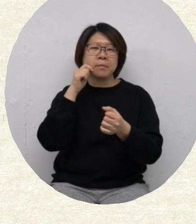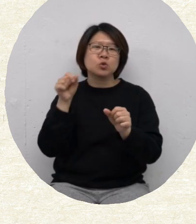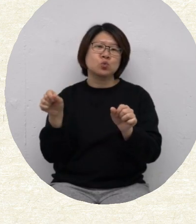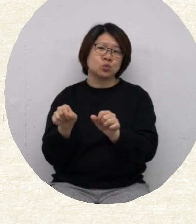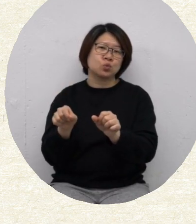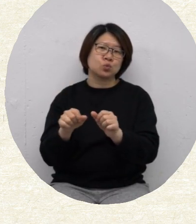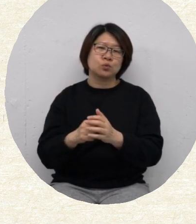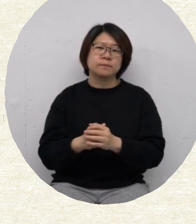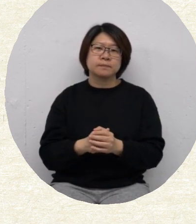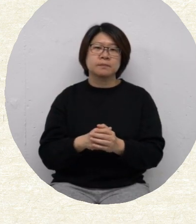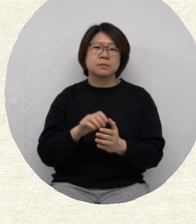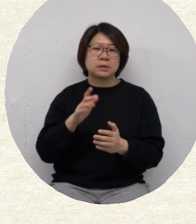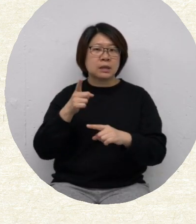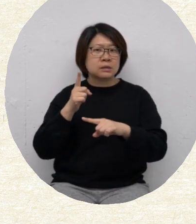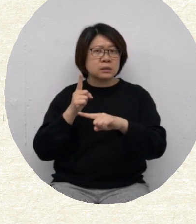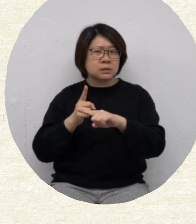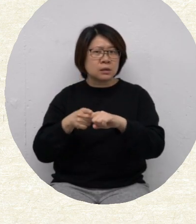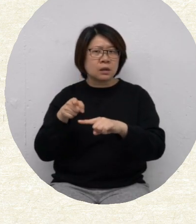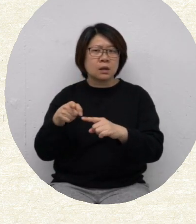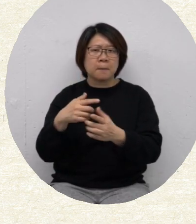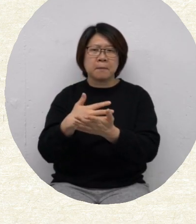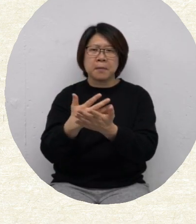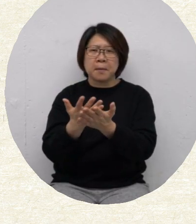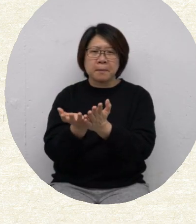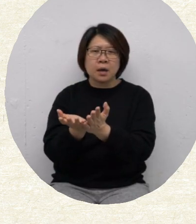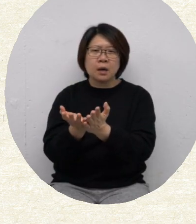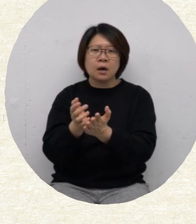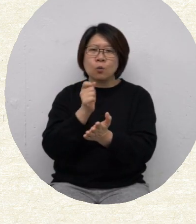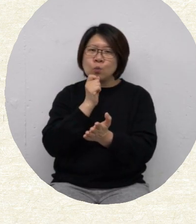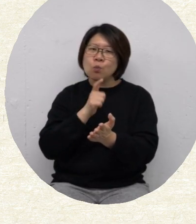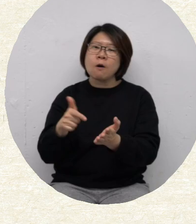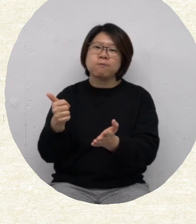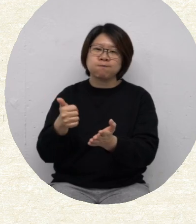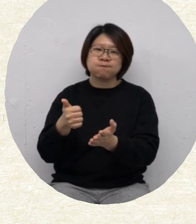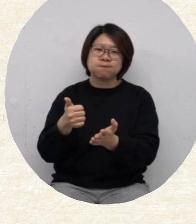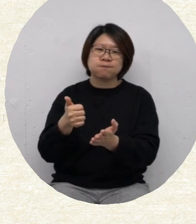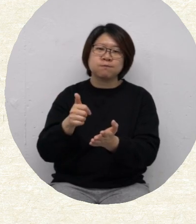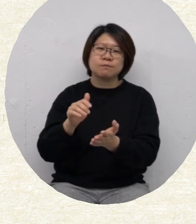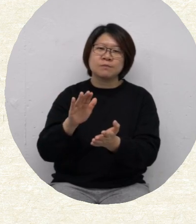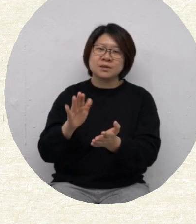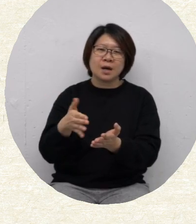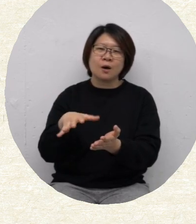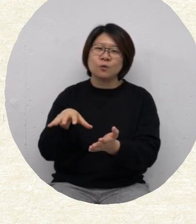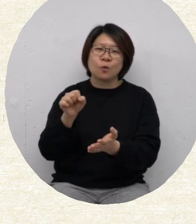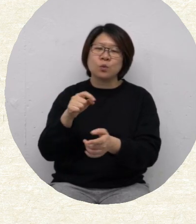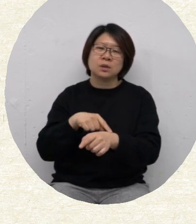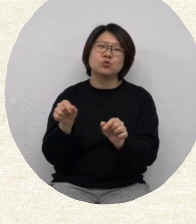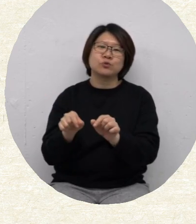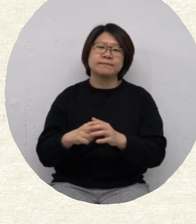then, unceremoniously, these objects exit the stage and get discarded.